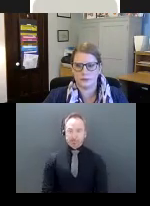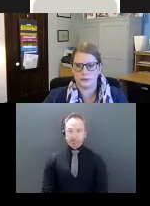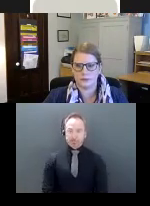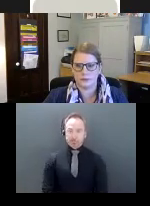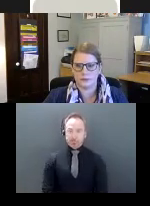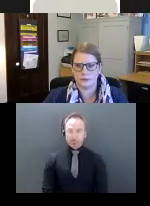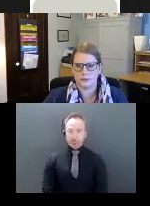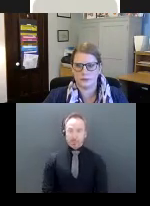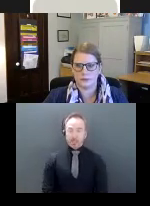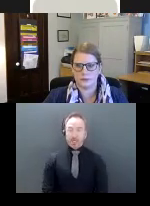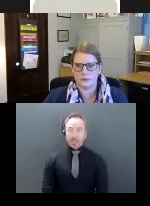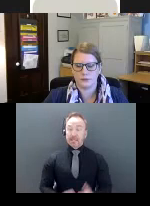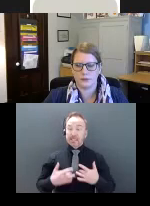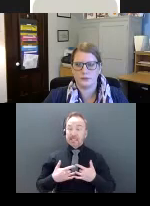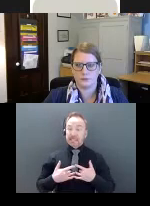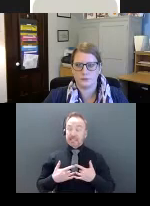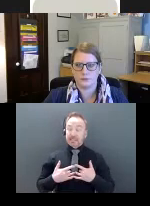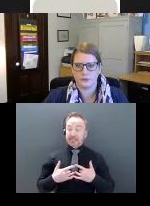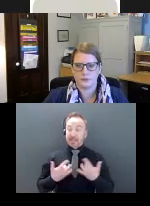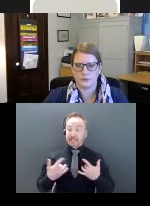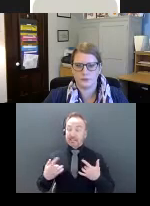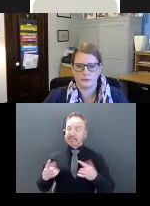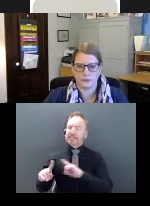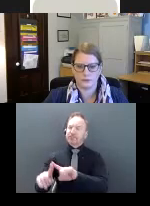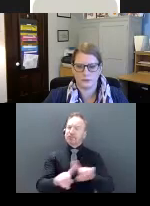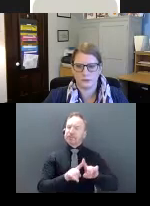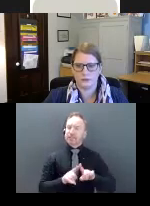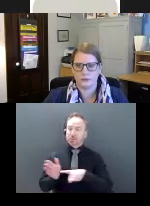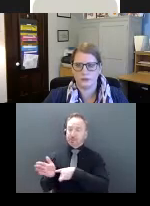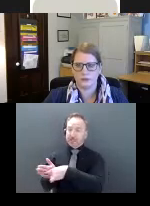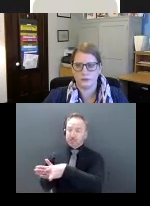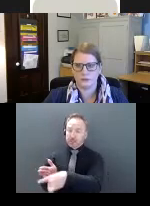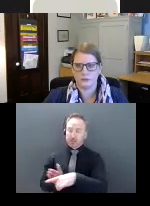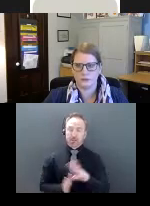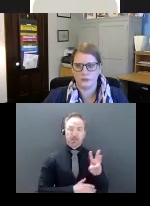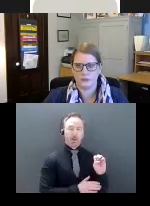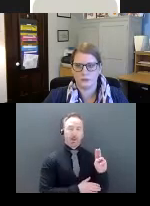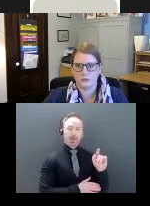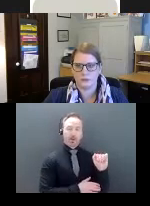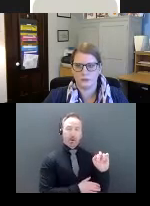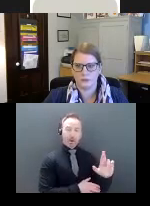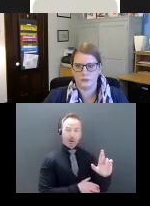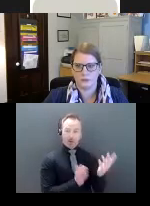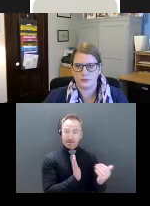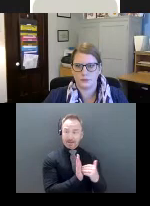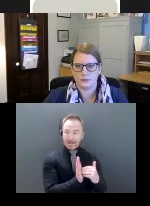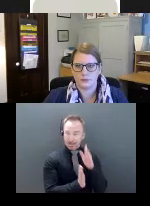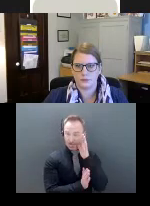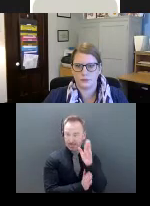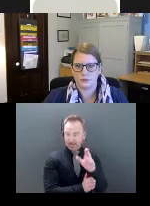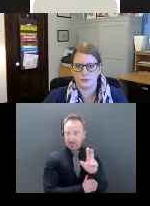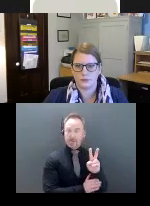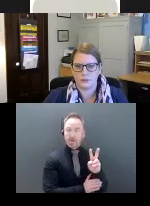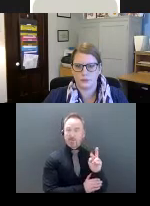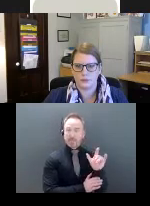different events and things happening across this week. We also will have another webinar in regards to victims and survivors